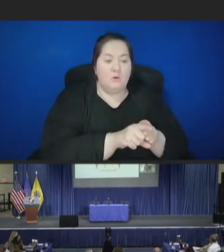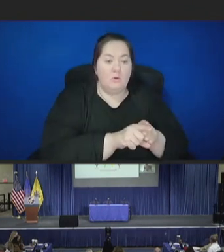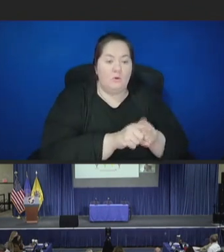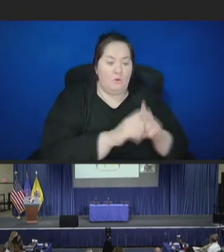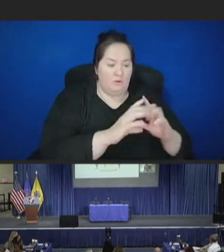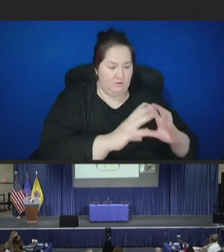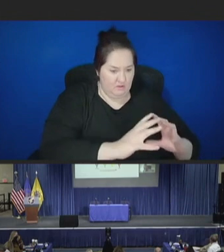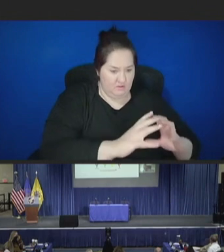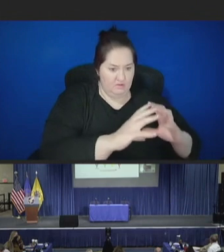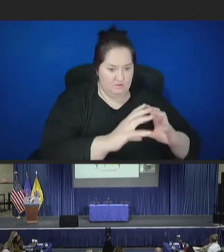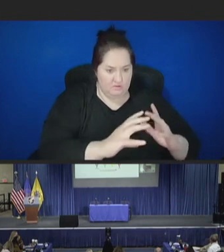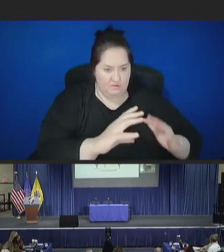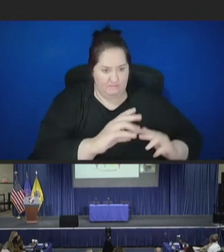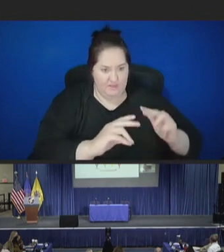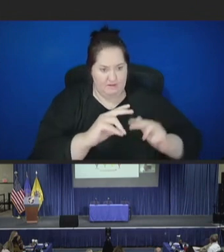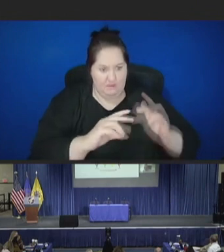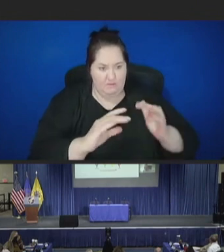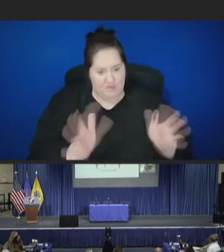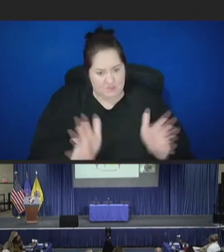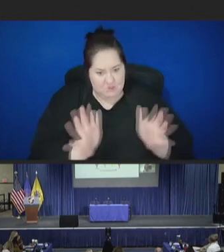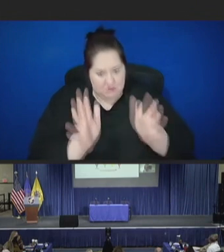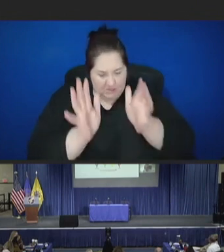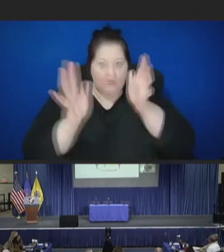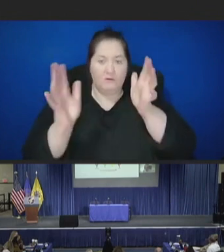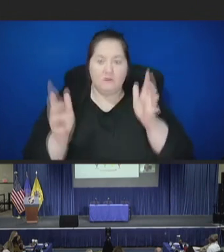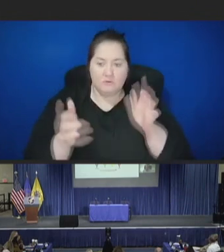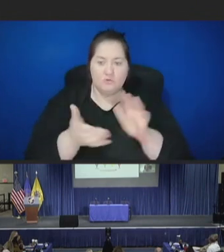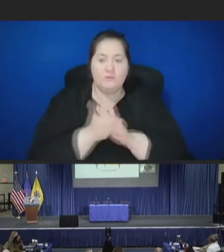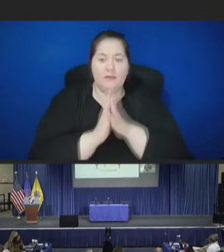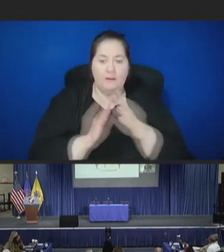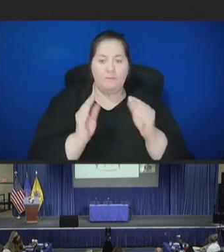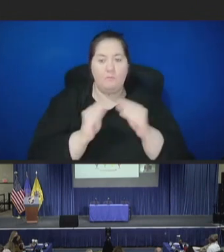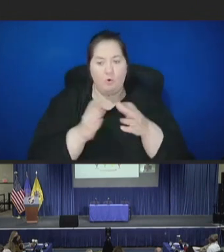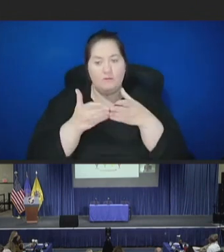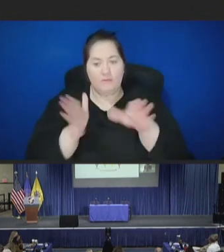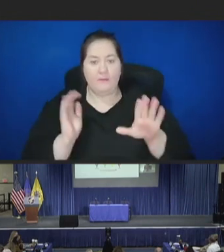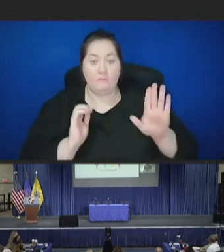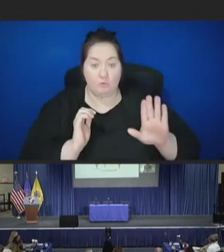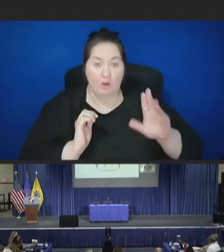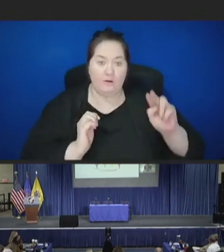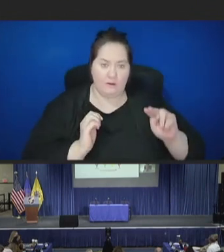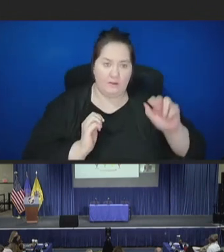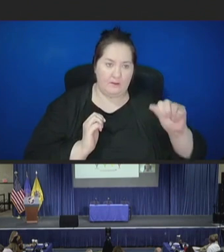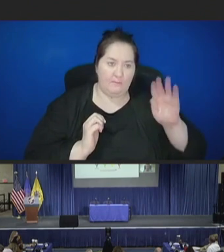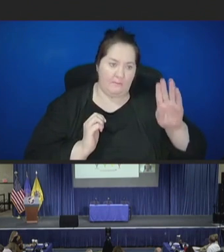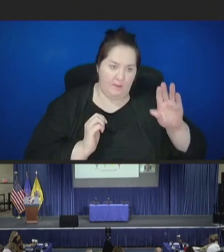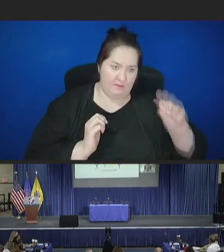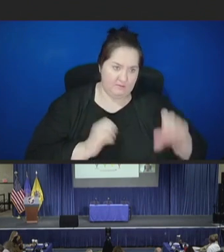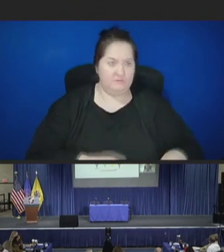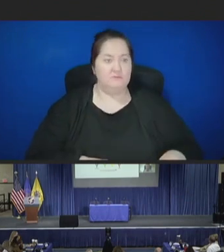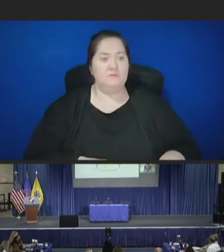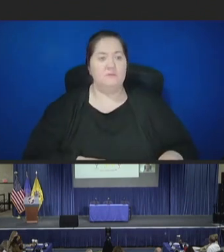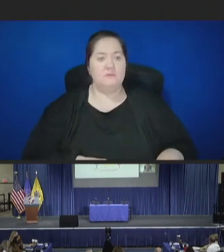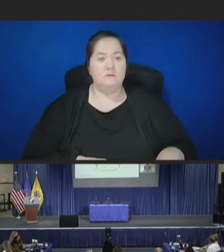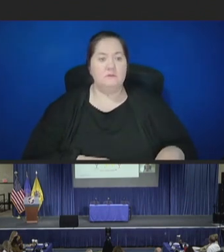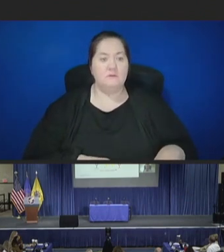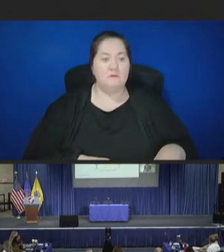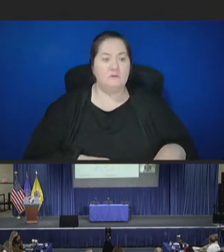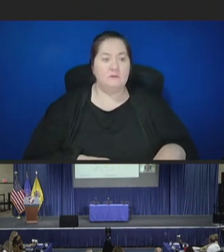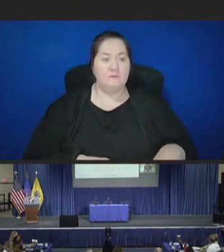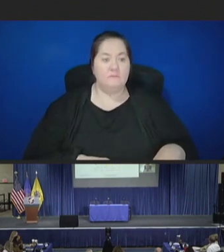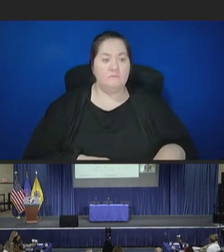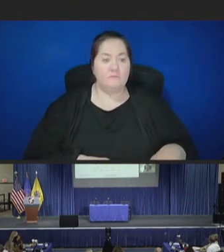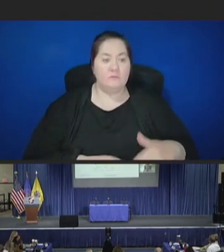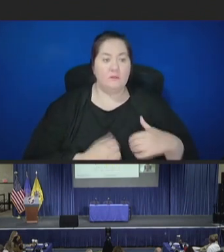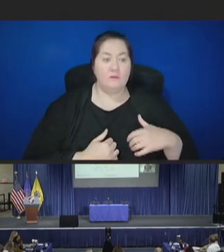and boost them towards broadly neutralizing antibodies. So we have a